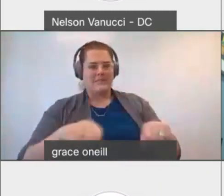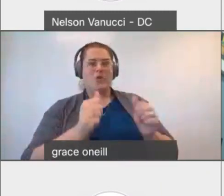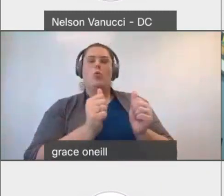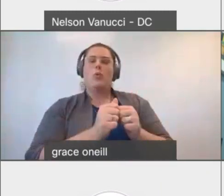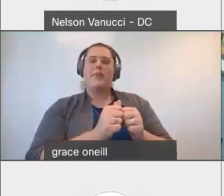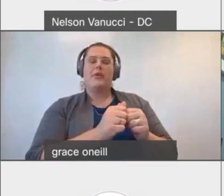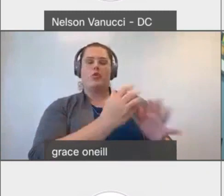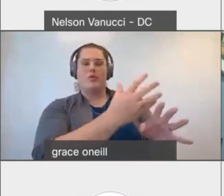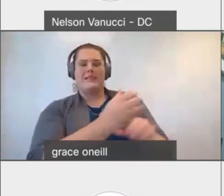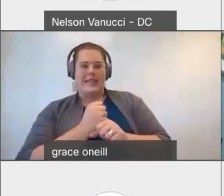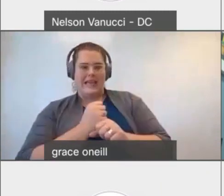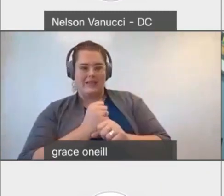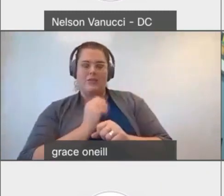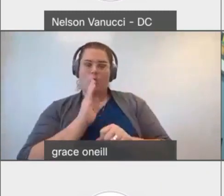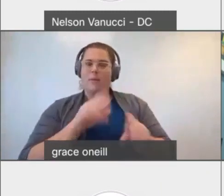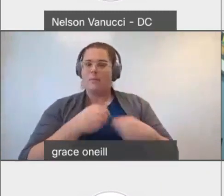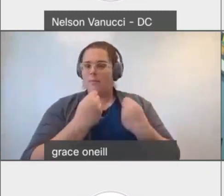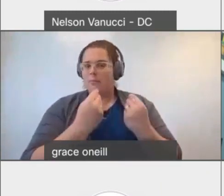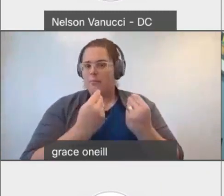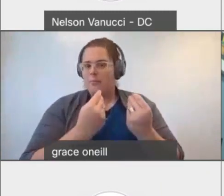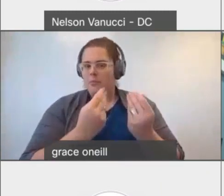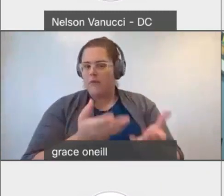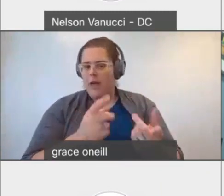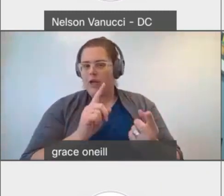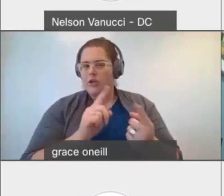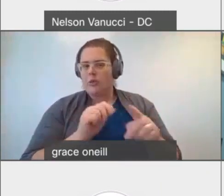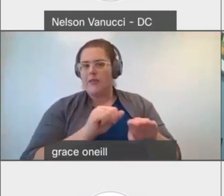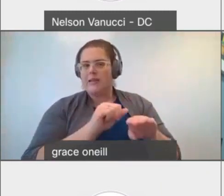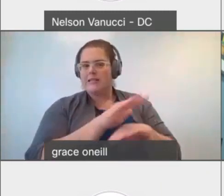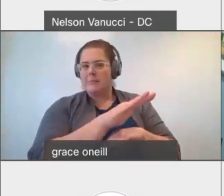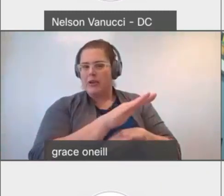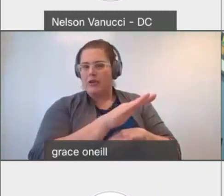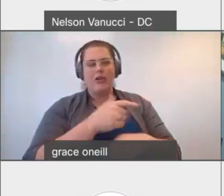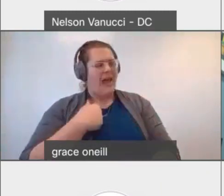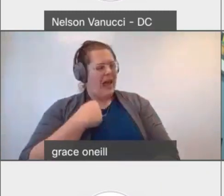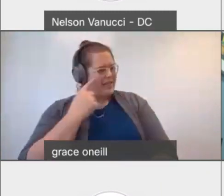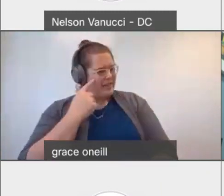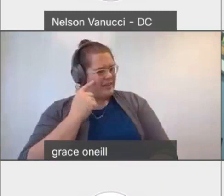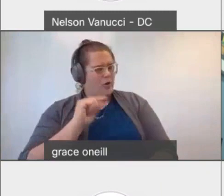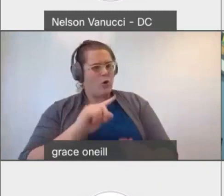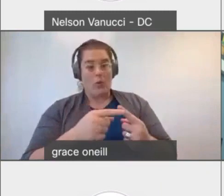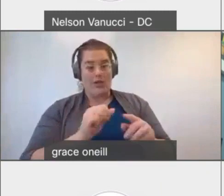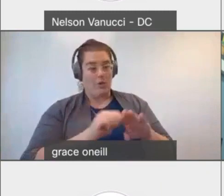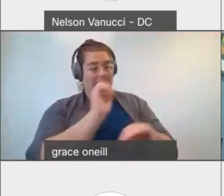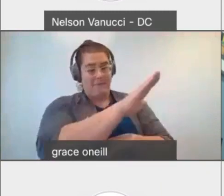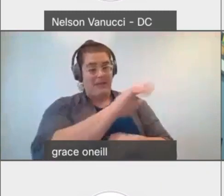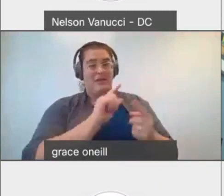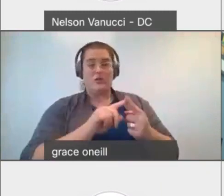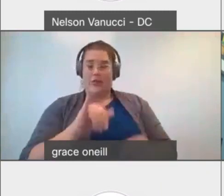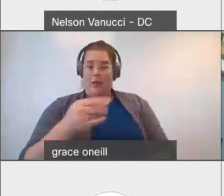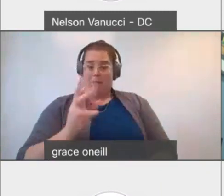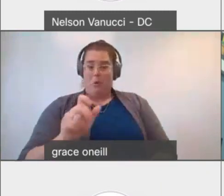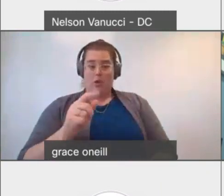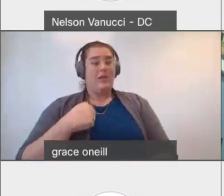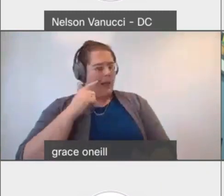to the submitter. I'm pretty certain that when you submit something to that portal, that it